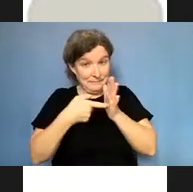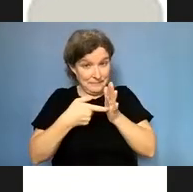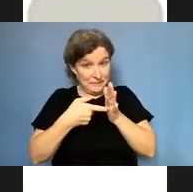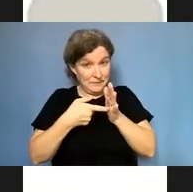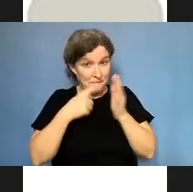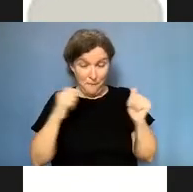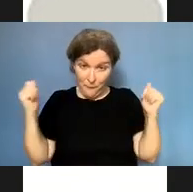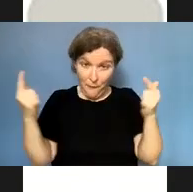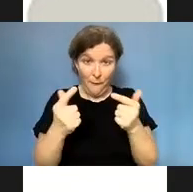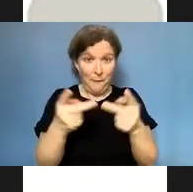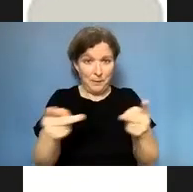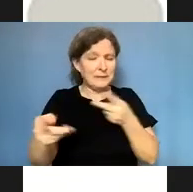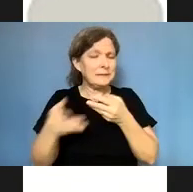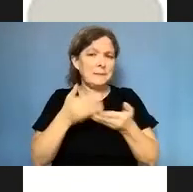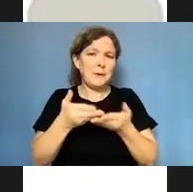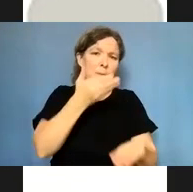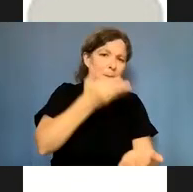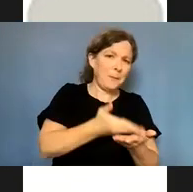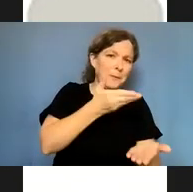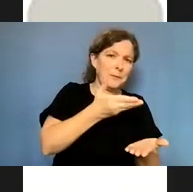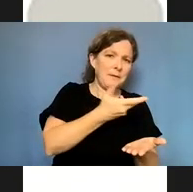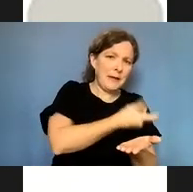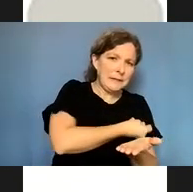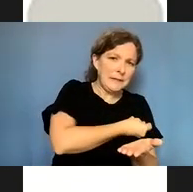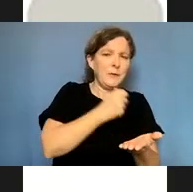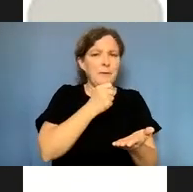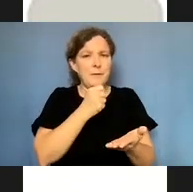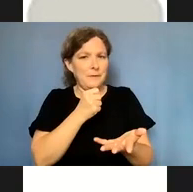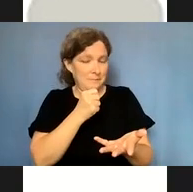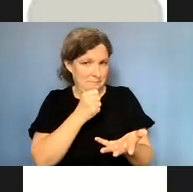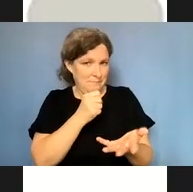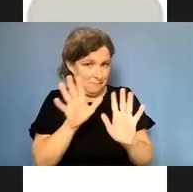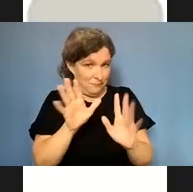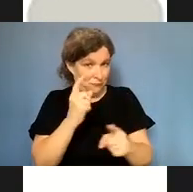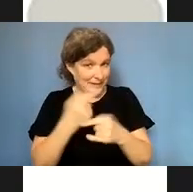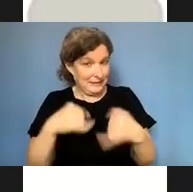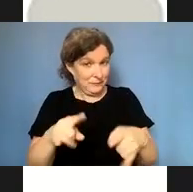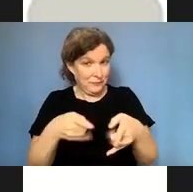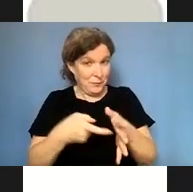all places, regardless whether they are under, requiring proof of vaccination or not.